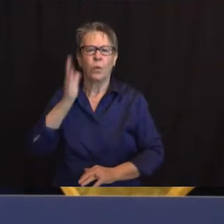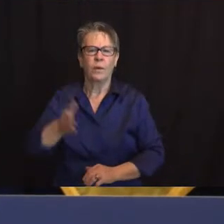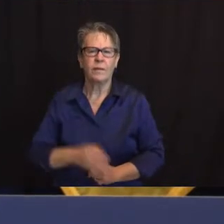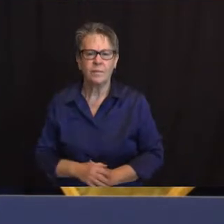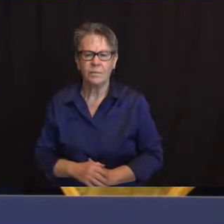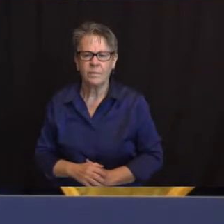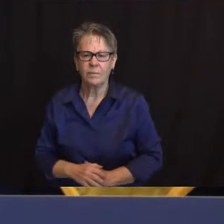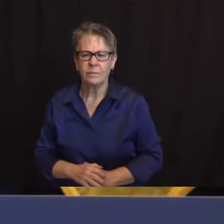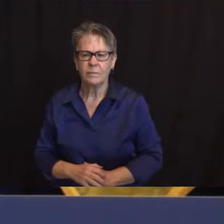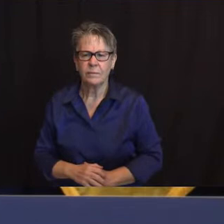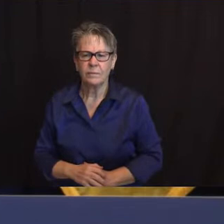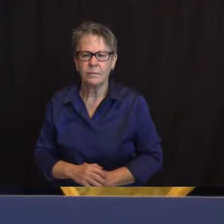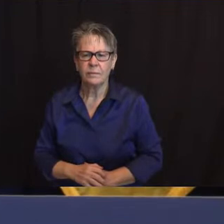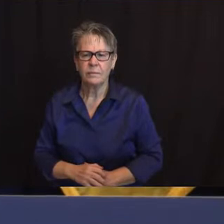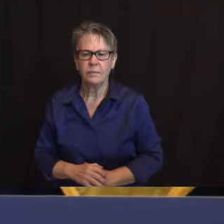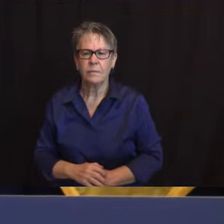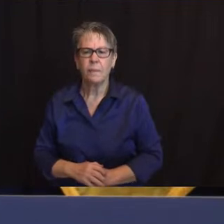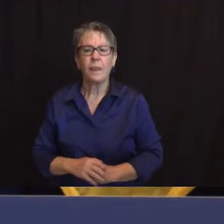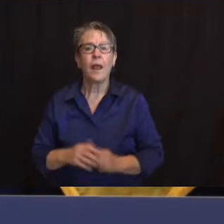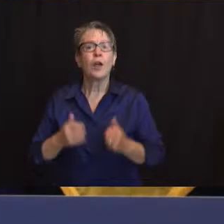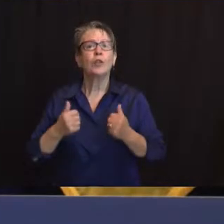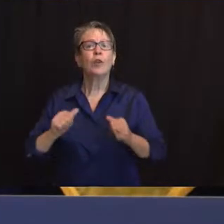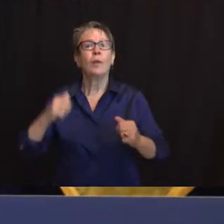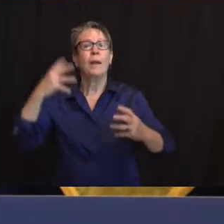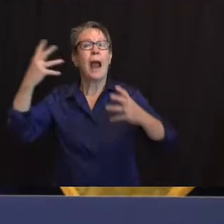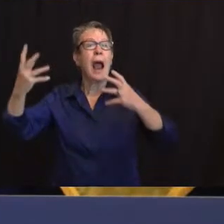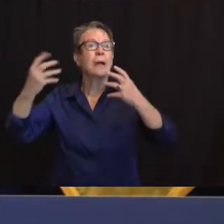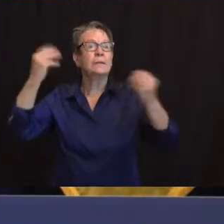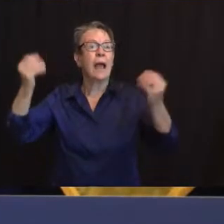to live as much of our life outdoors as